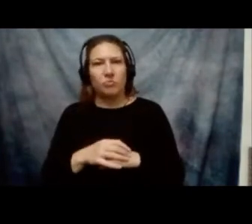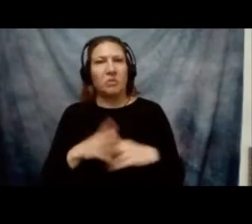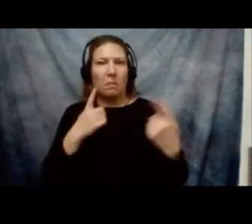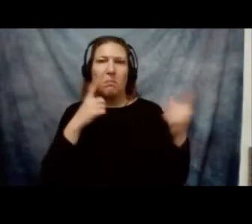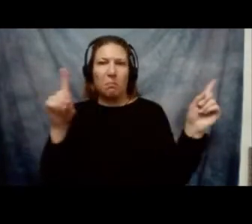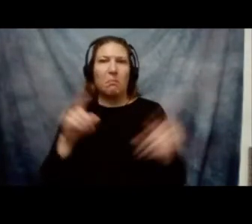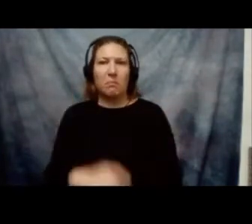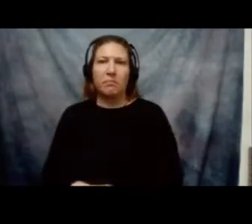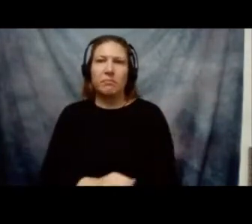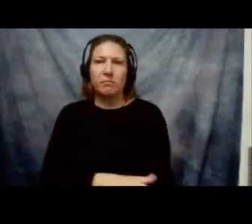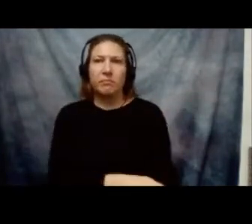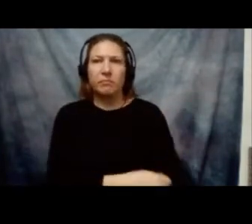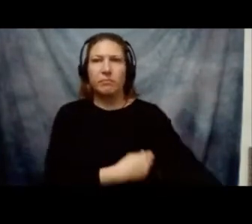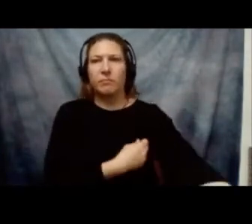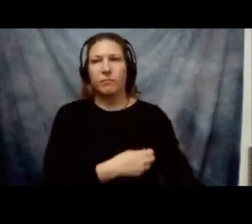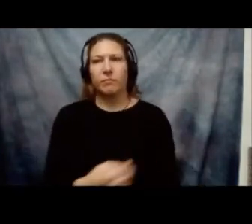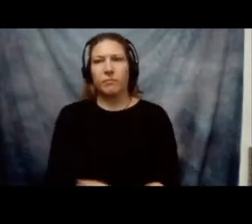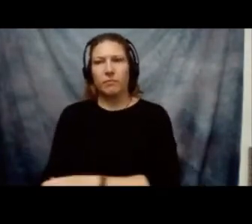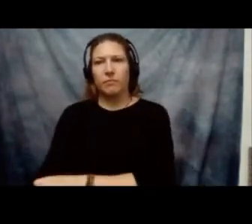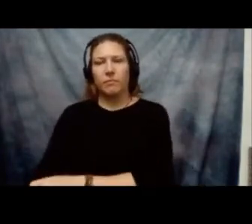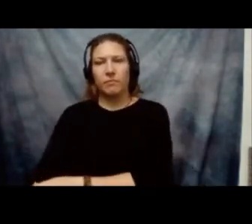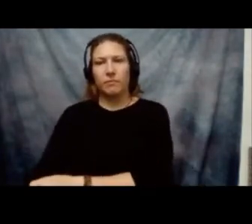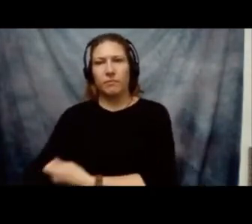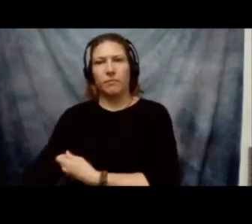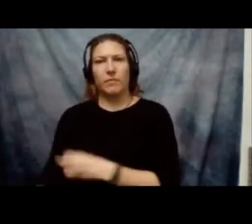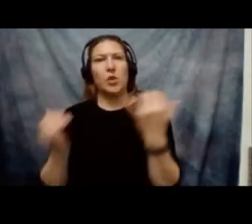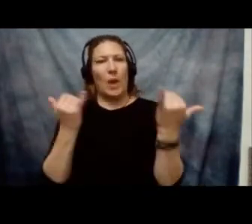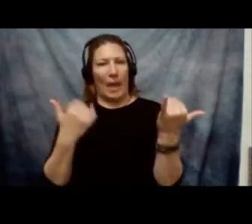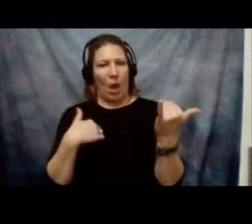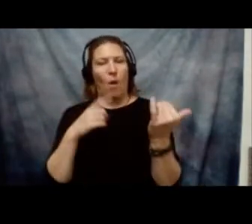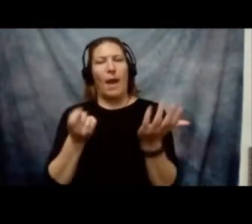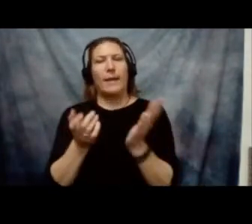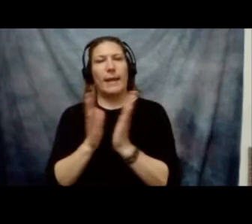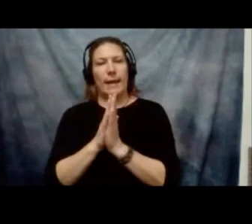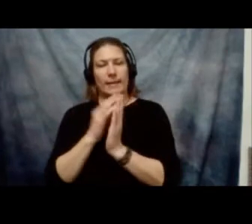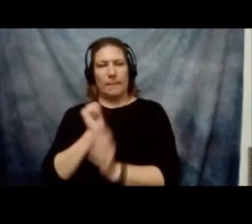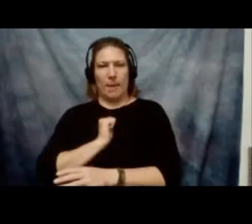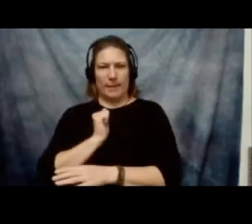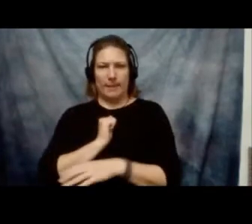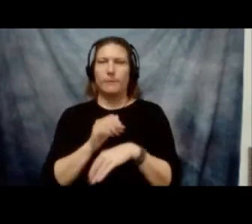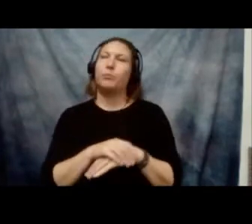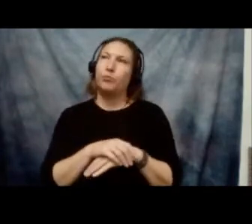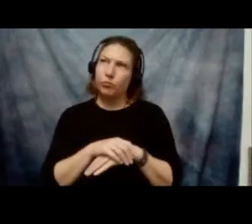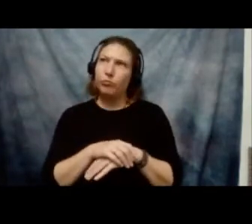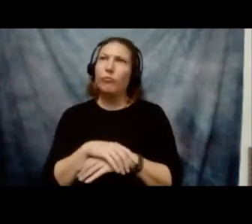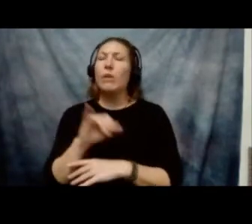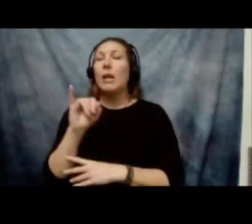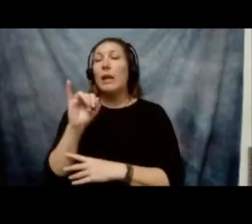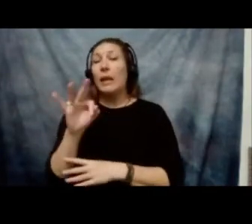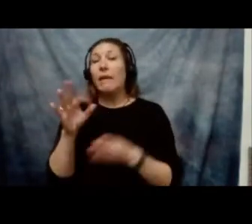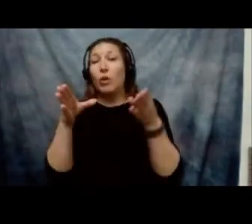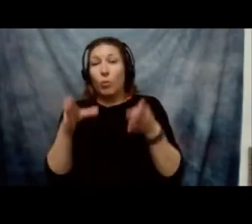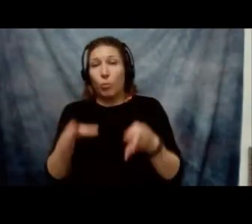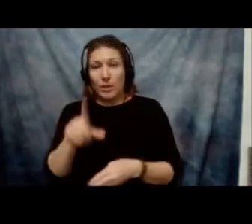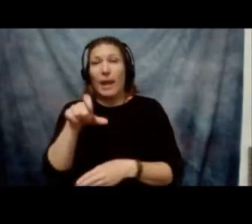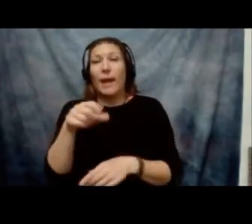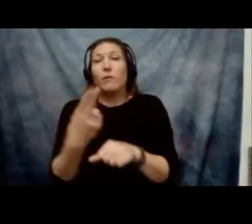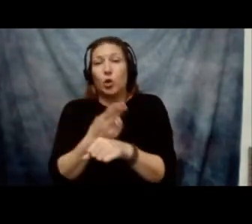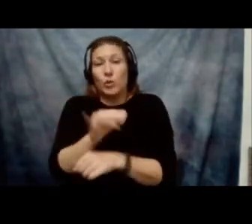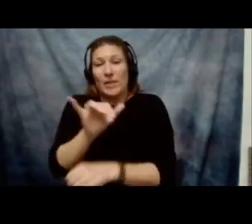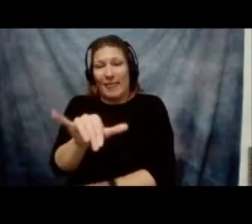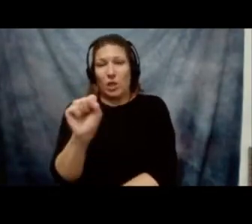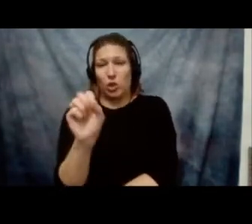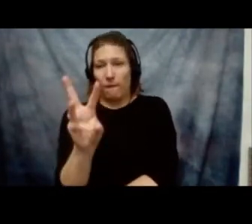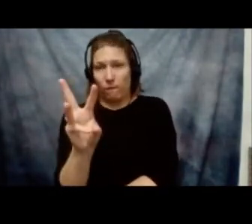So now I can ask myself, if somebody needed to use the software that way, would they have gotten value from